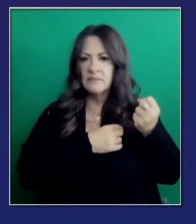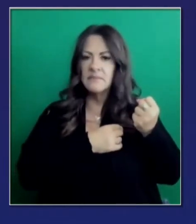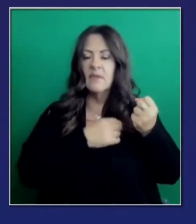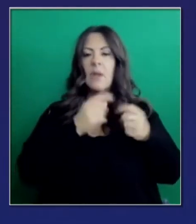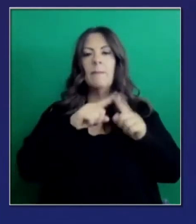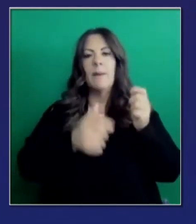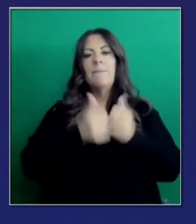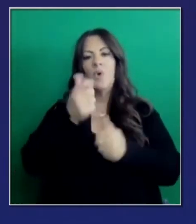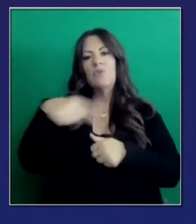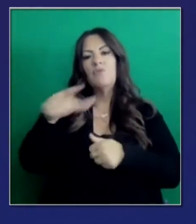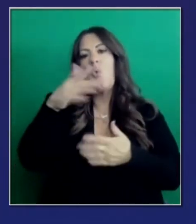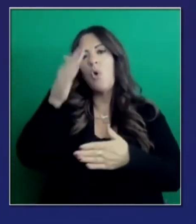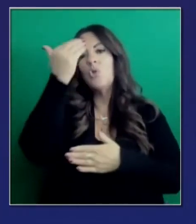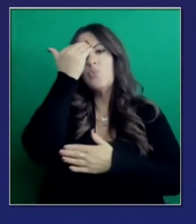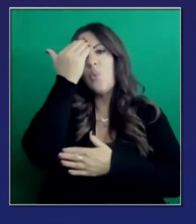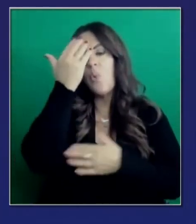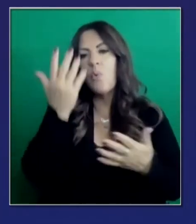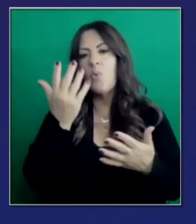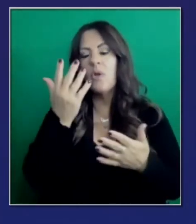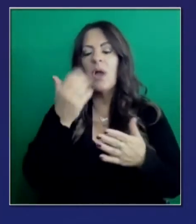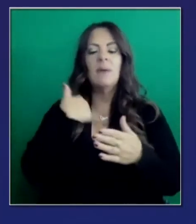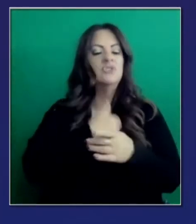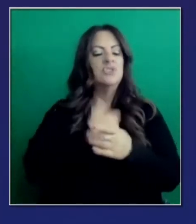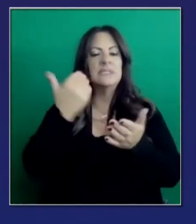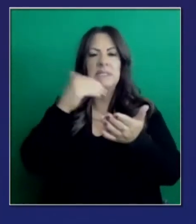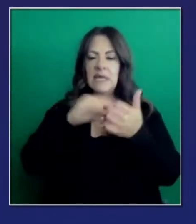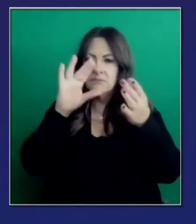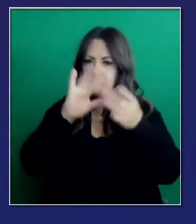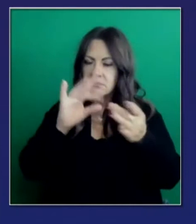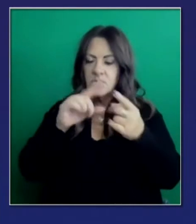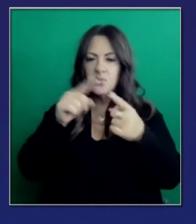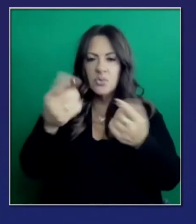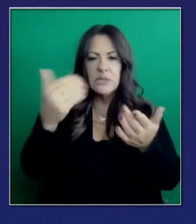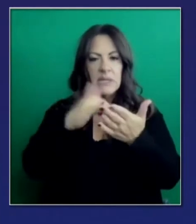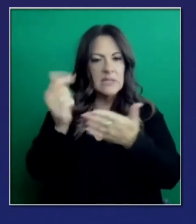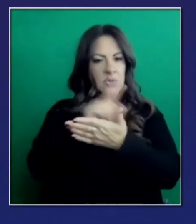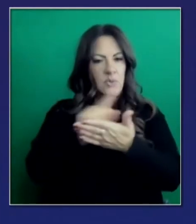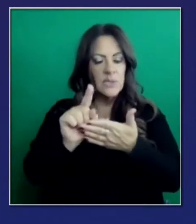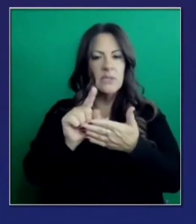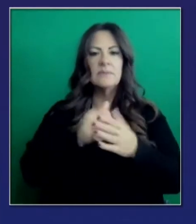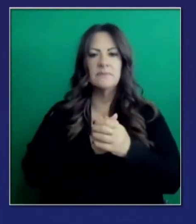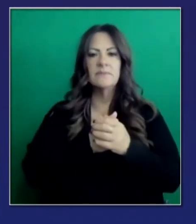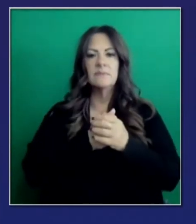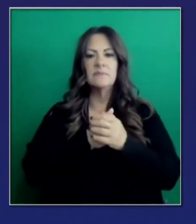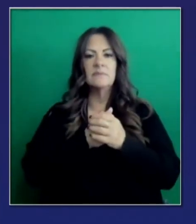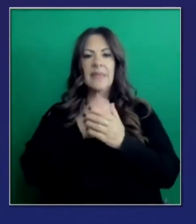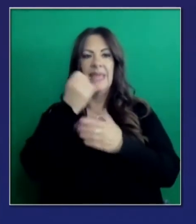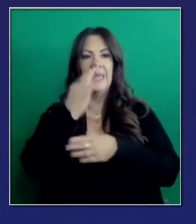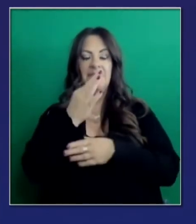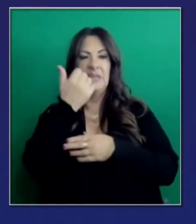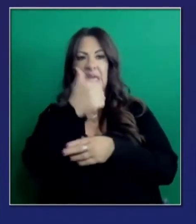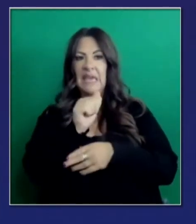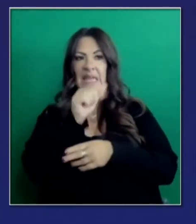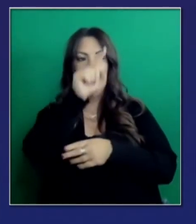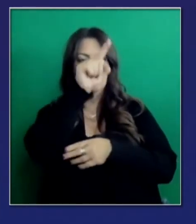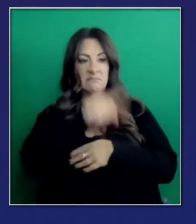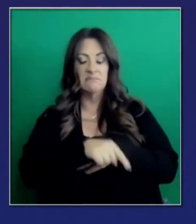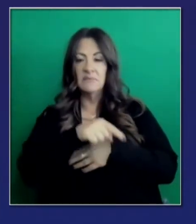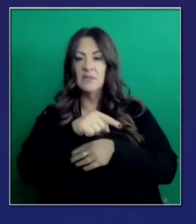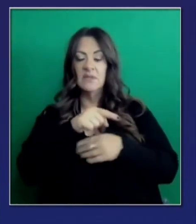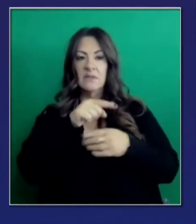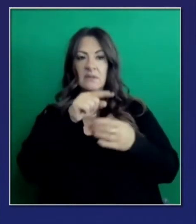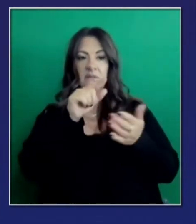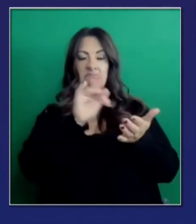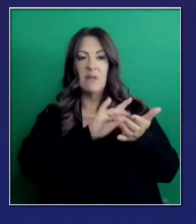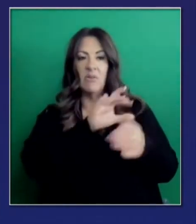this, updating you this week, that we will reallocate those providers that cannot. And by the way, that's something